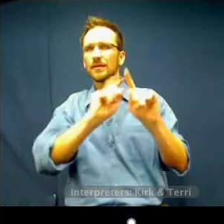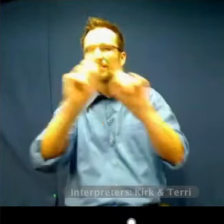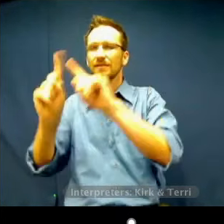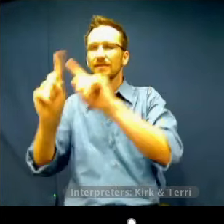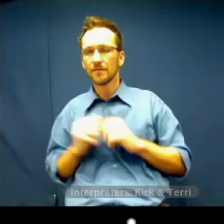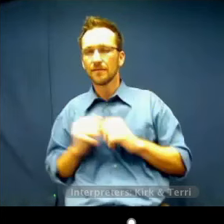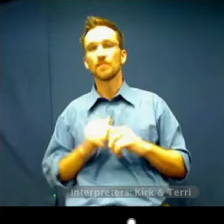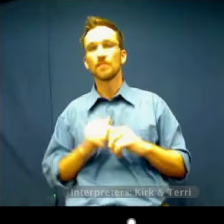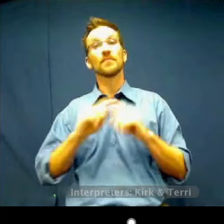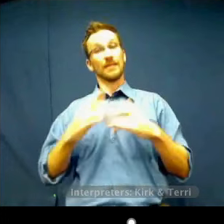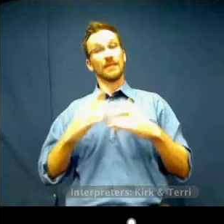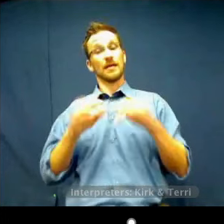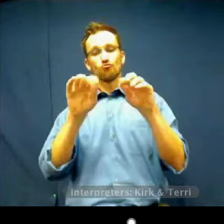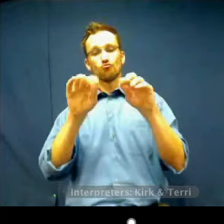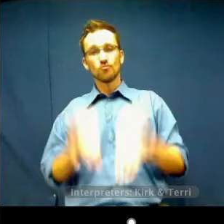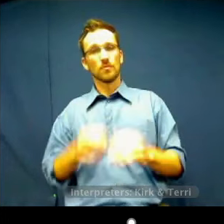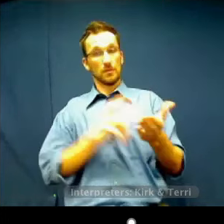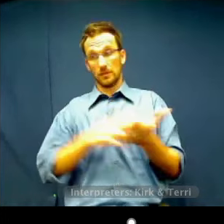property rights.